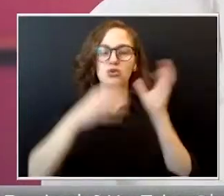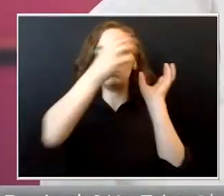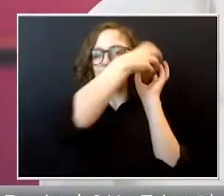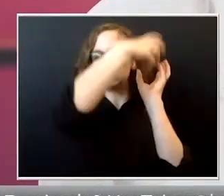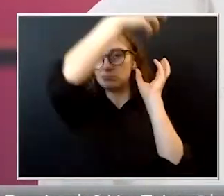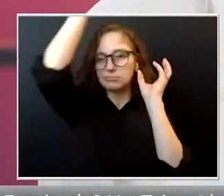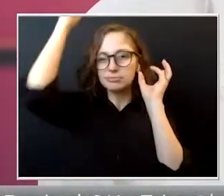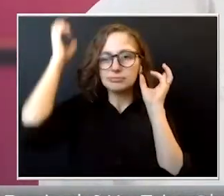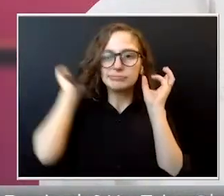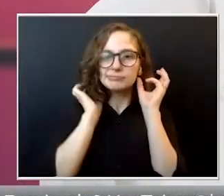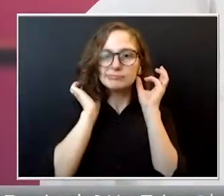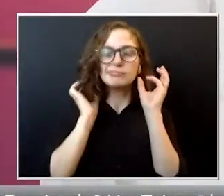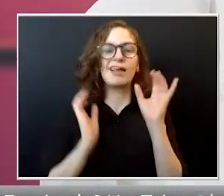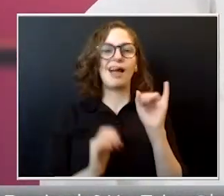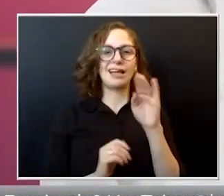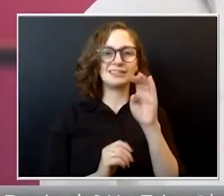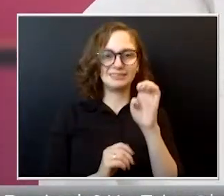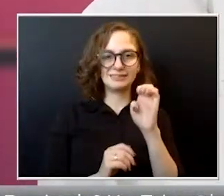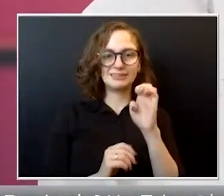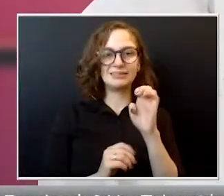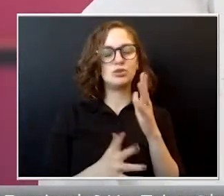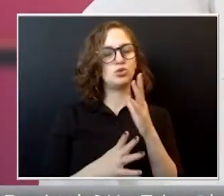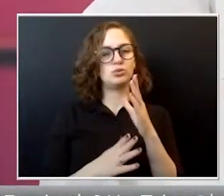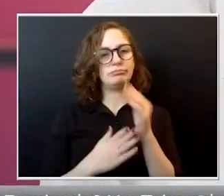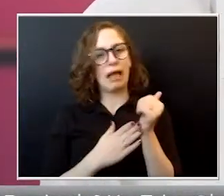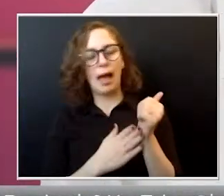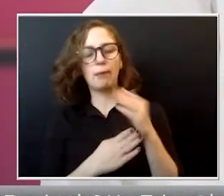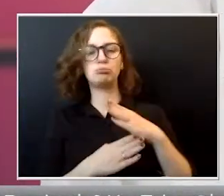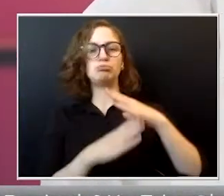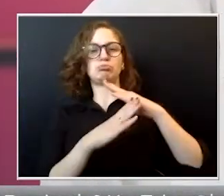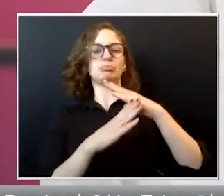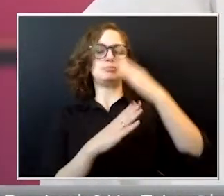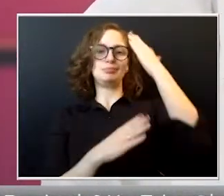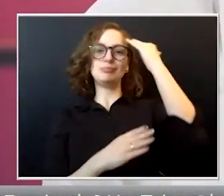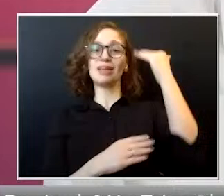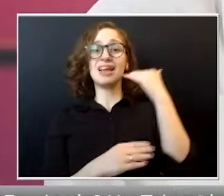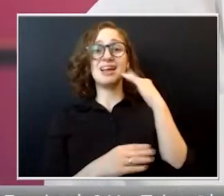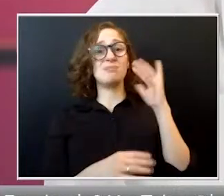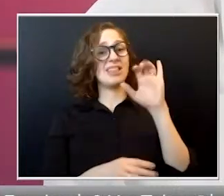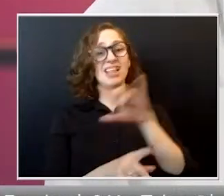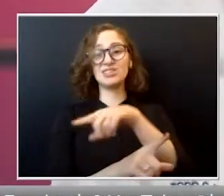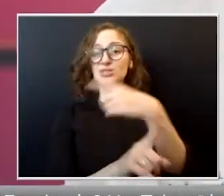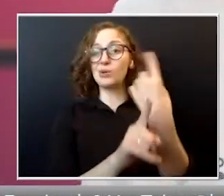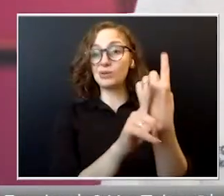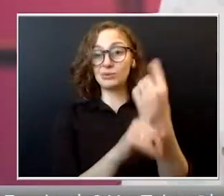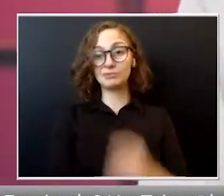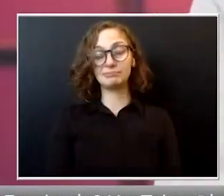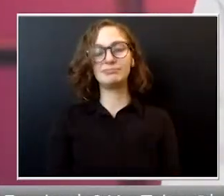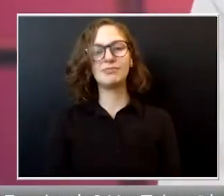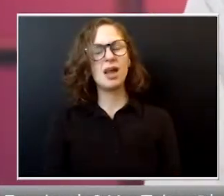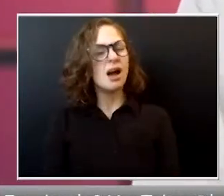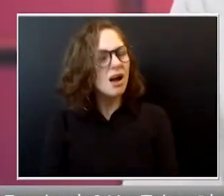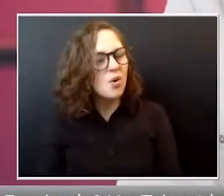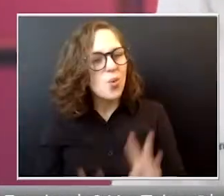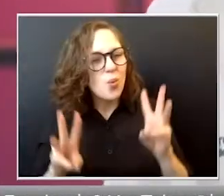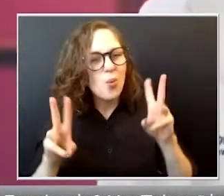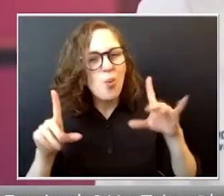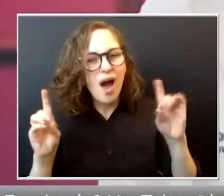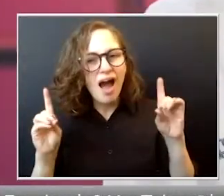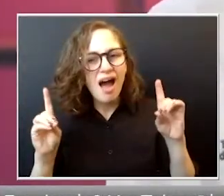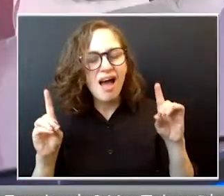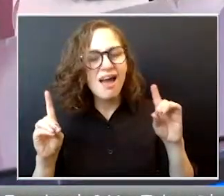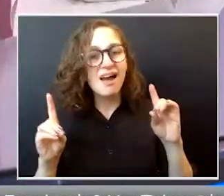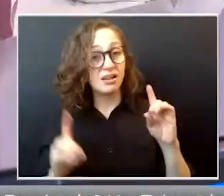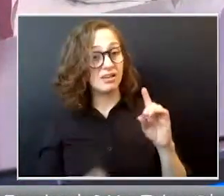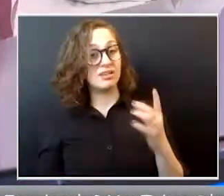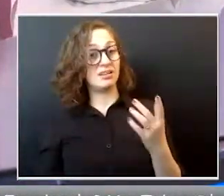protection, but that's the only ice involved. That's wild. Is it rare to have one of your